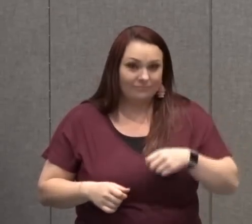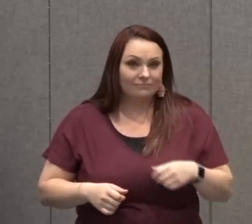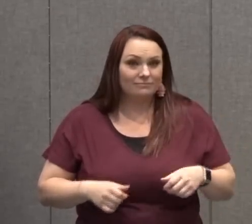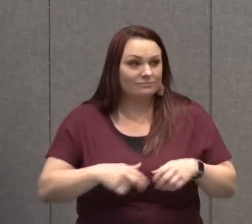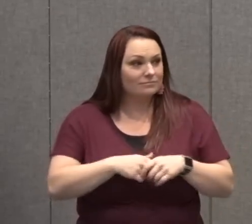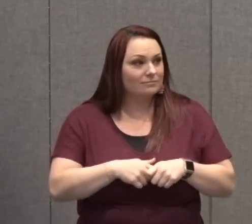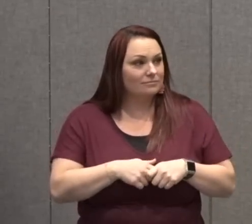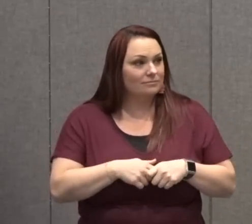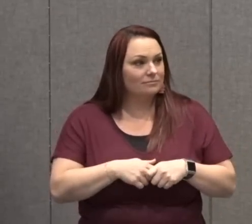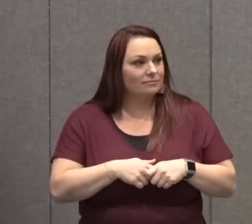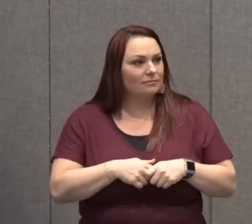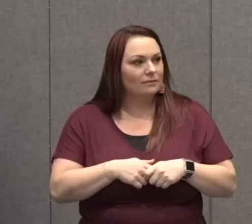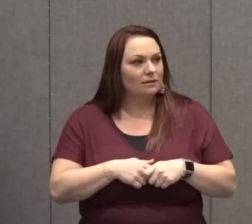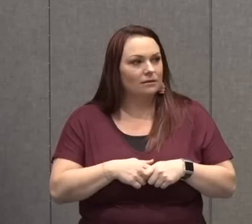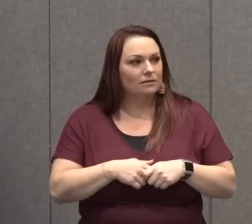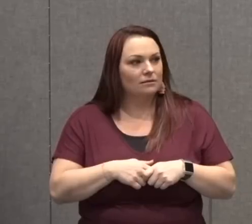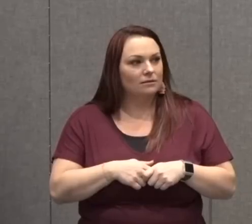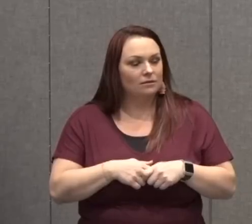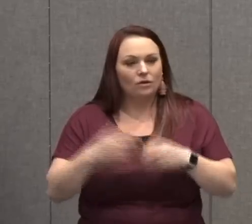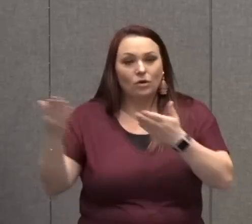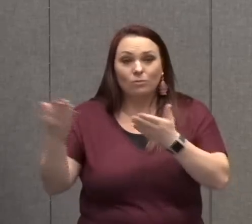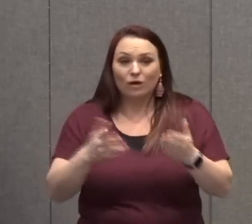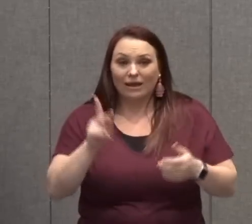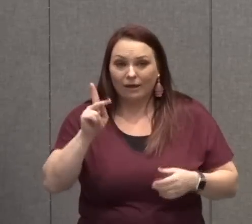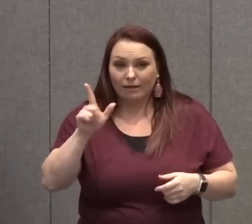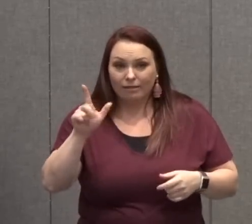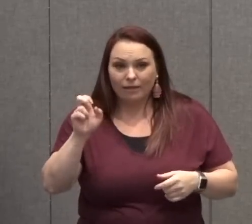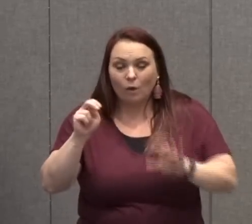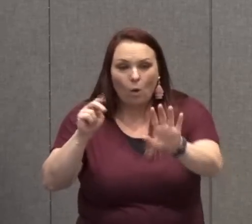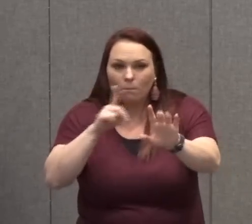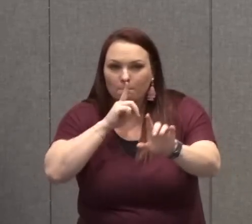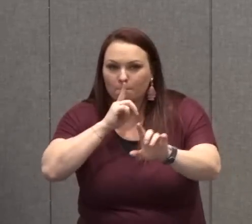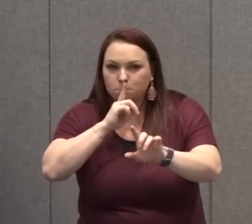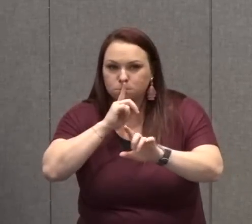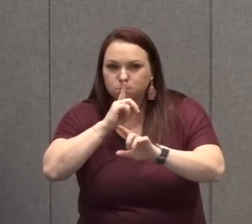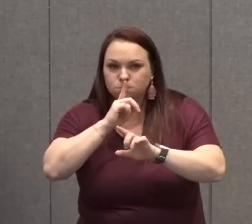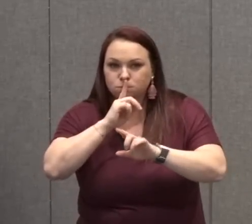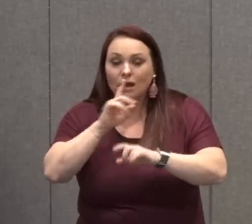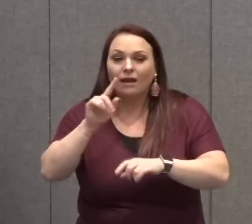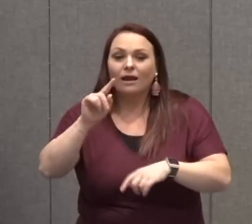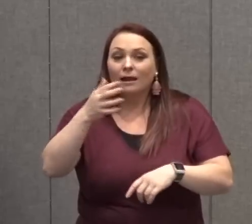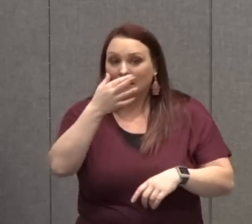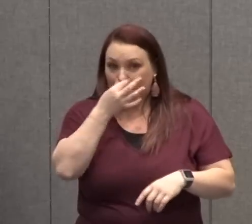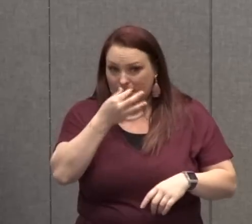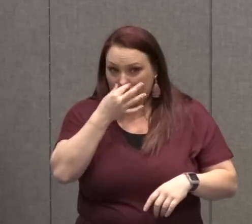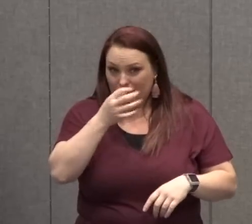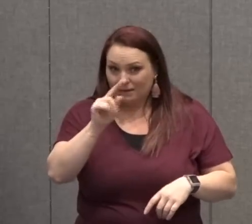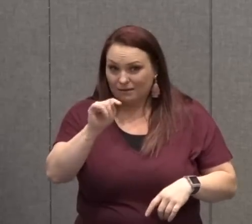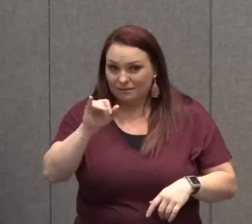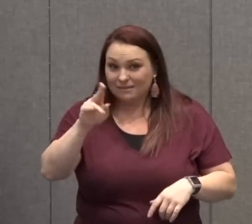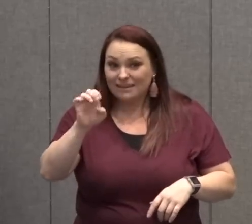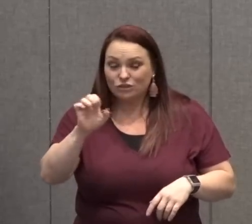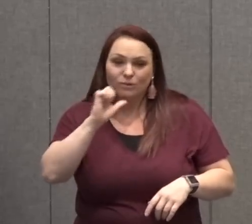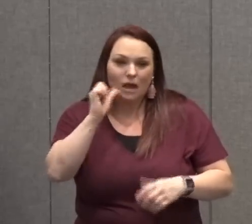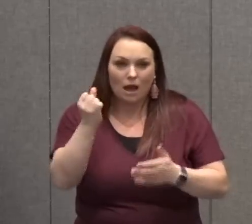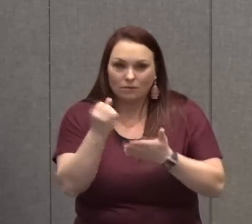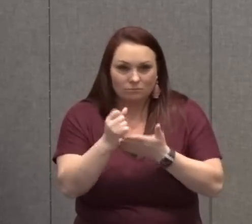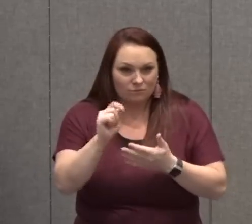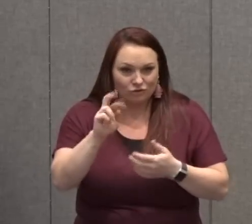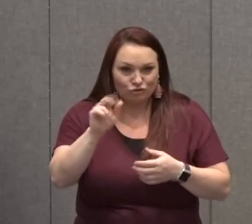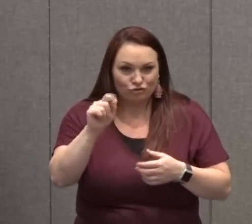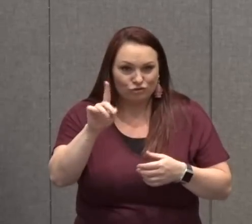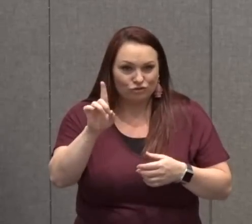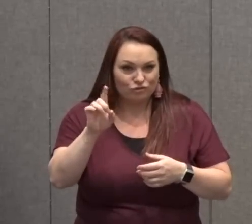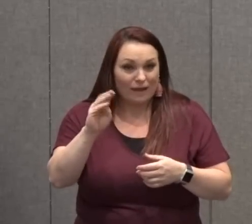bring clean oh not cleaning tissues tissues untrademarked all right you get to choose the next category